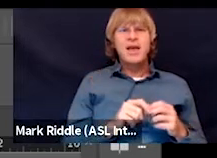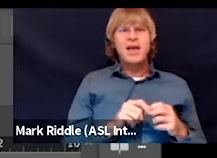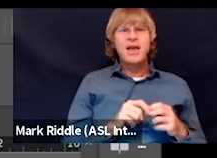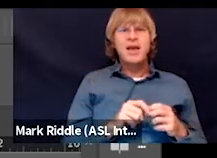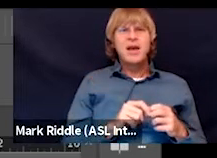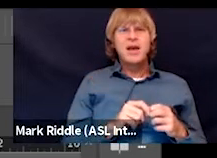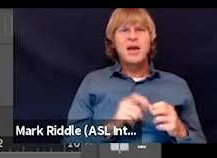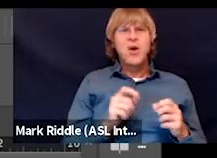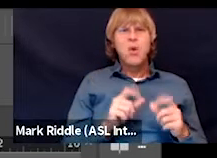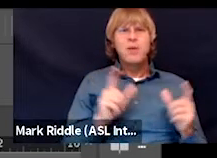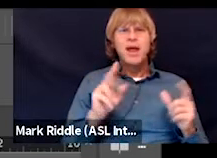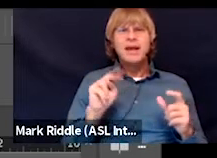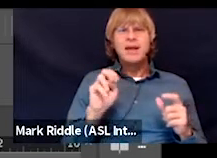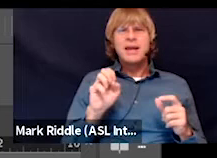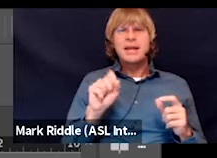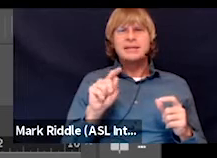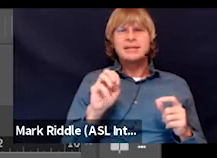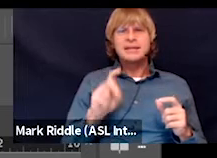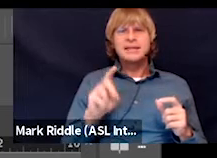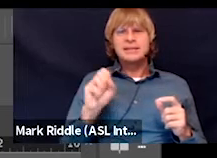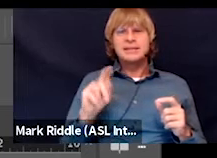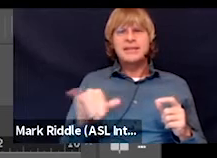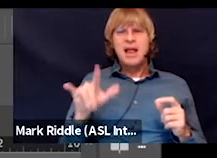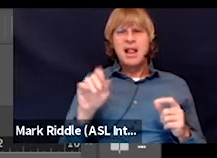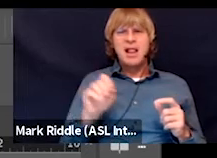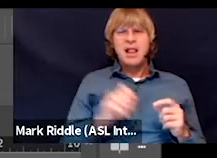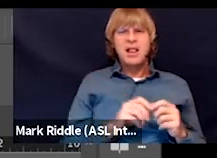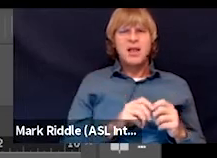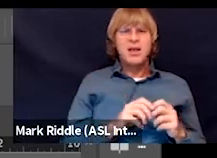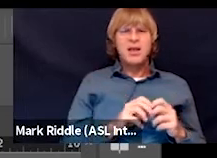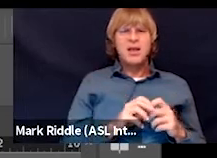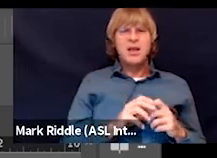up my nested styles again,